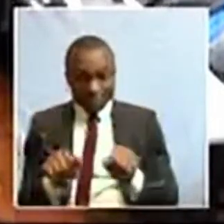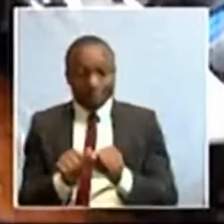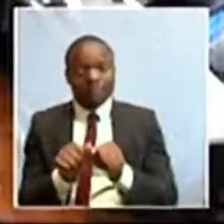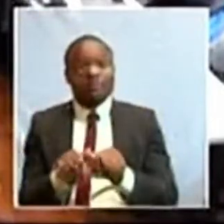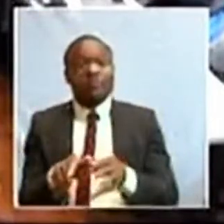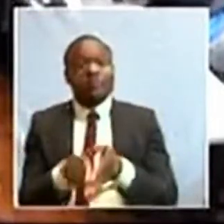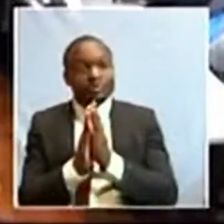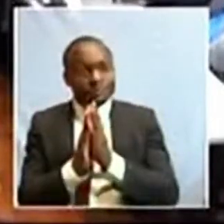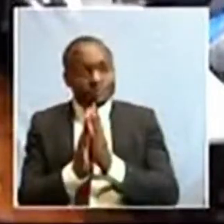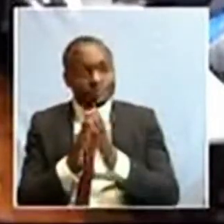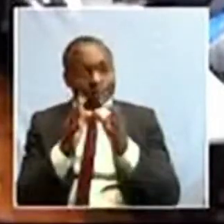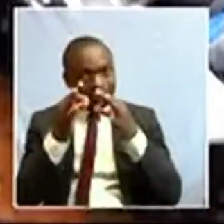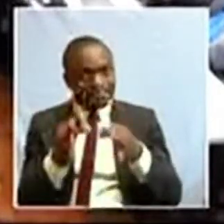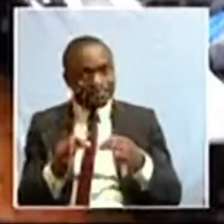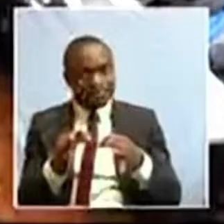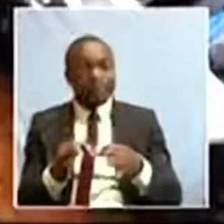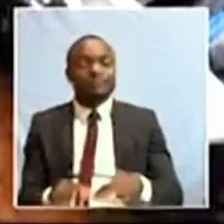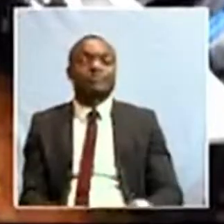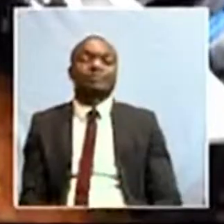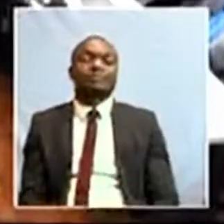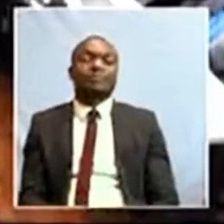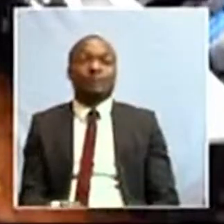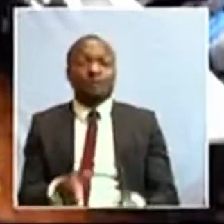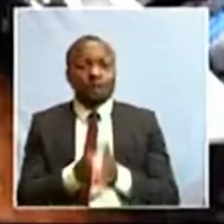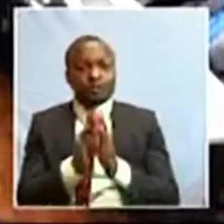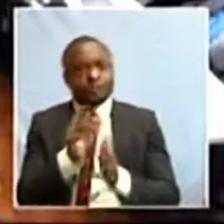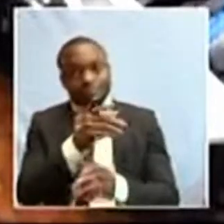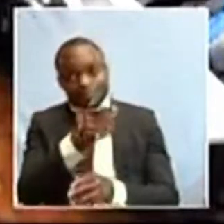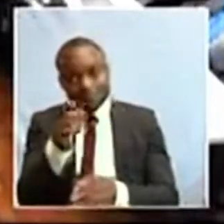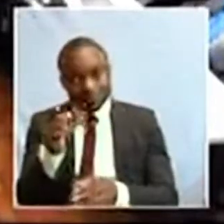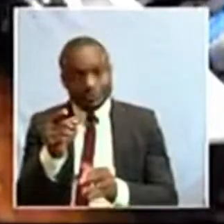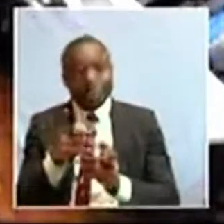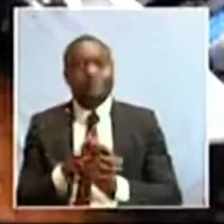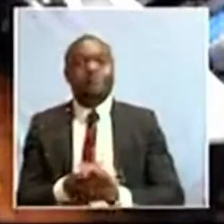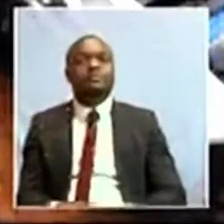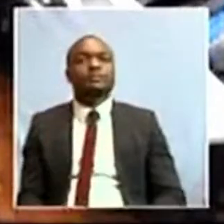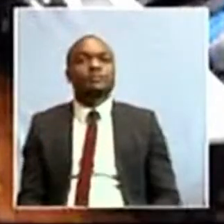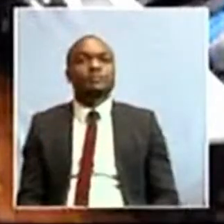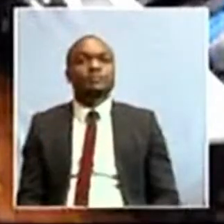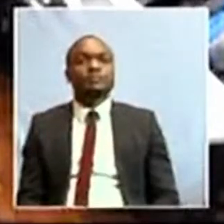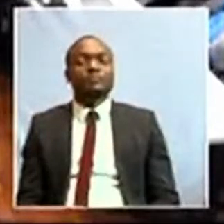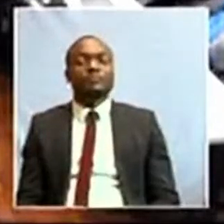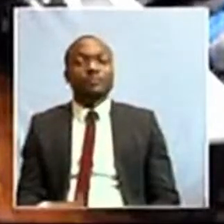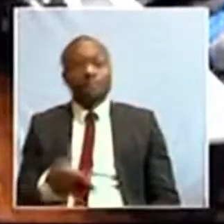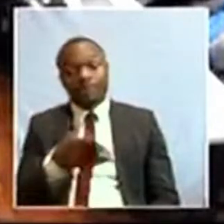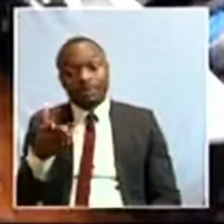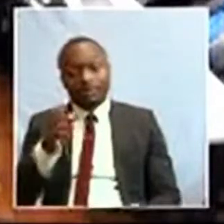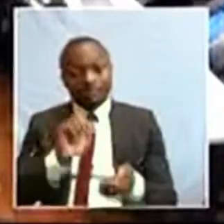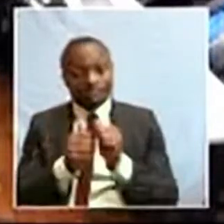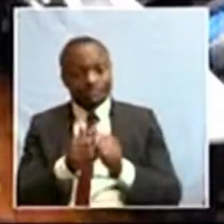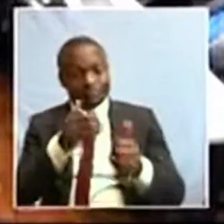questioning. So if they are asking you that there is a problem here,